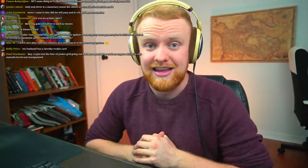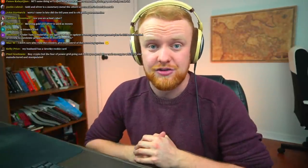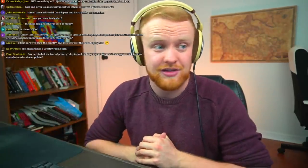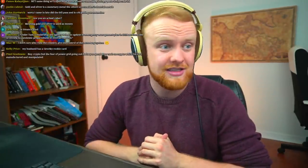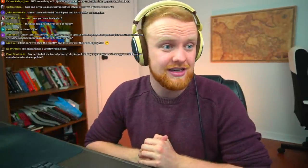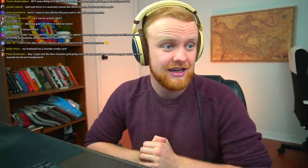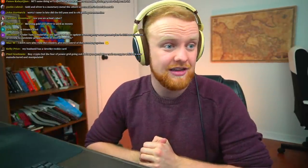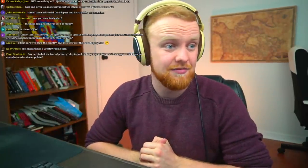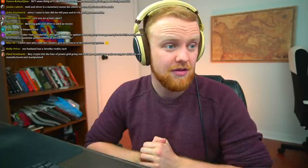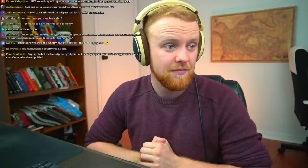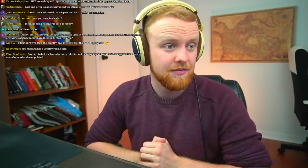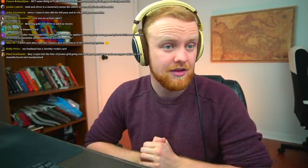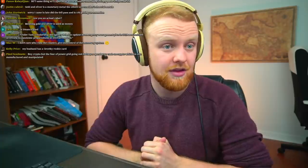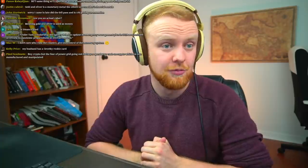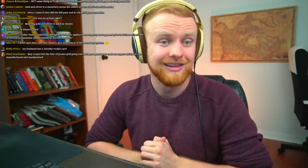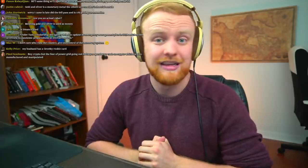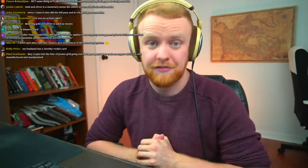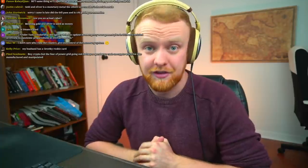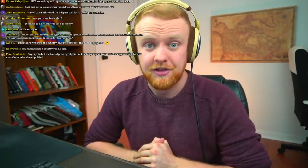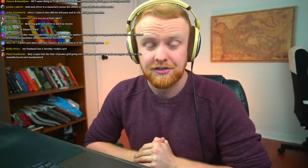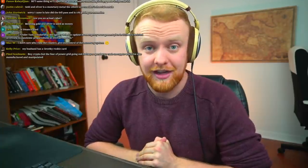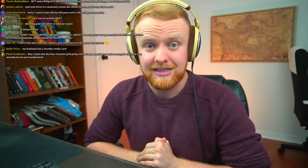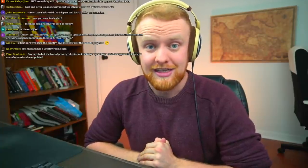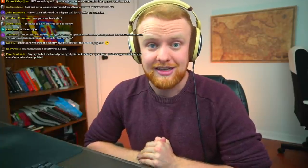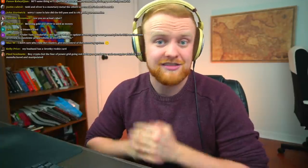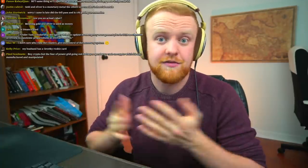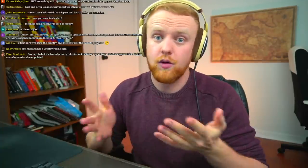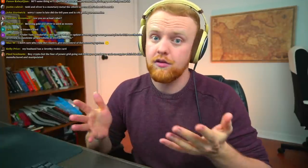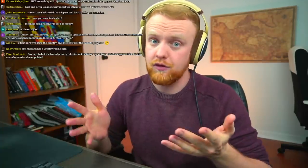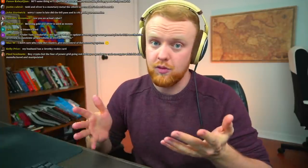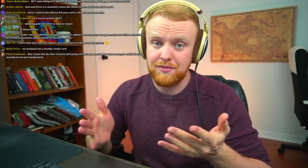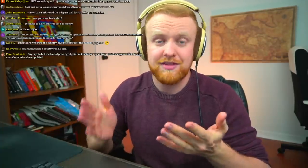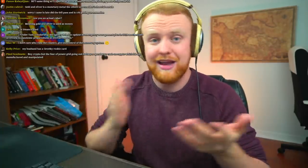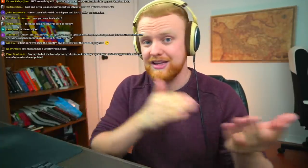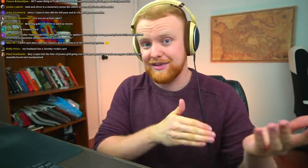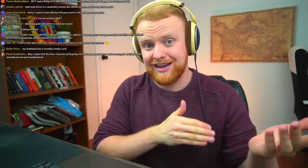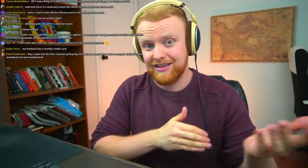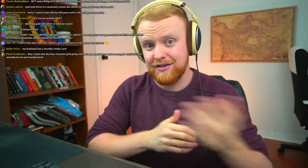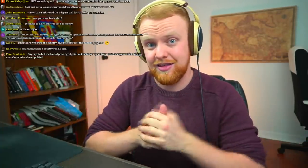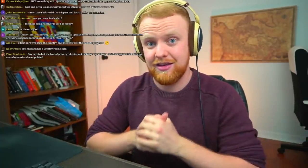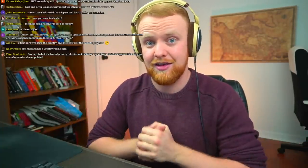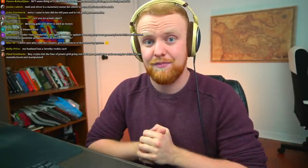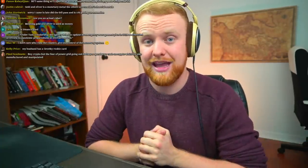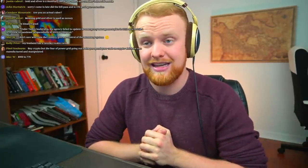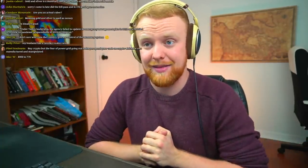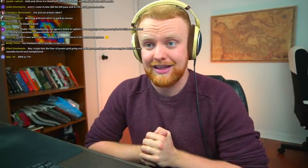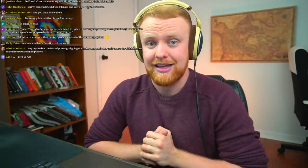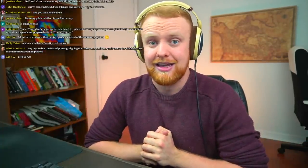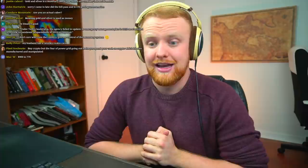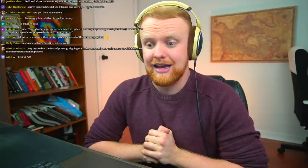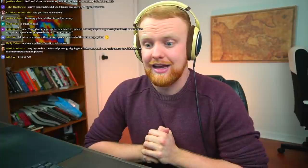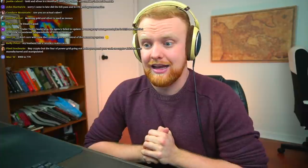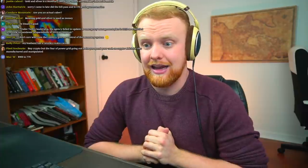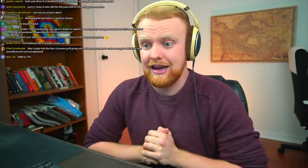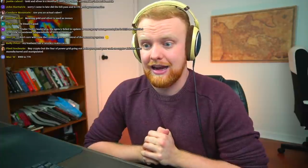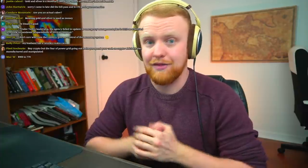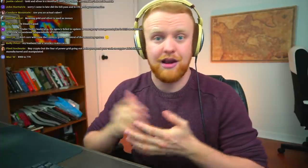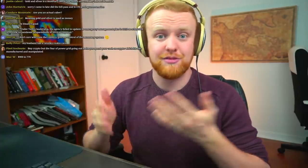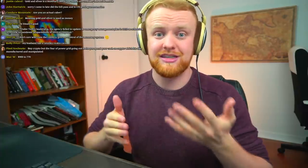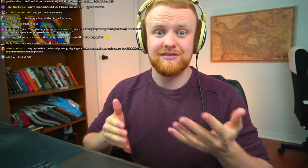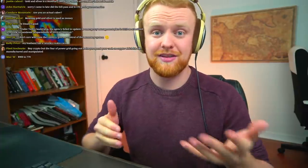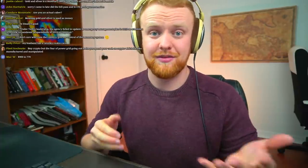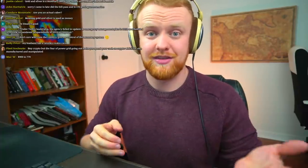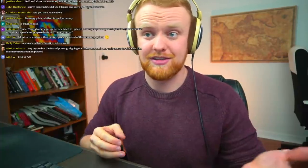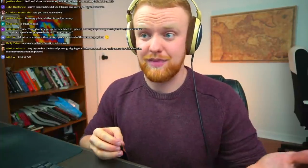the interest relief, right? Because for 1 month back at the beginning of the pandemic,